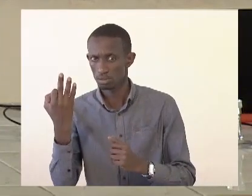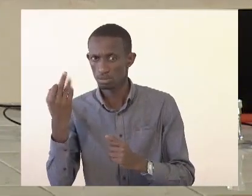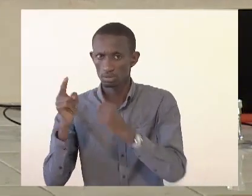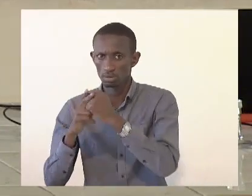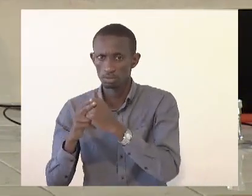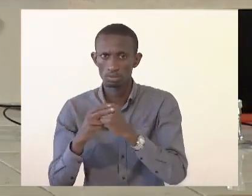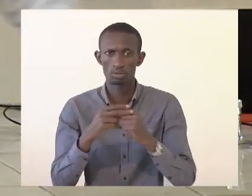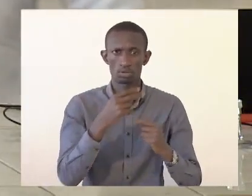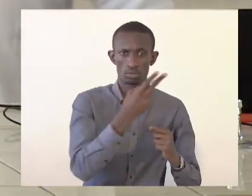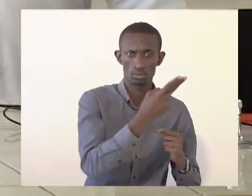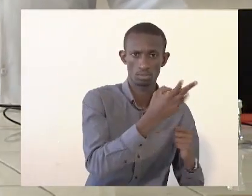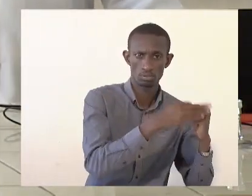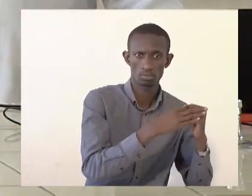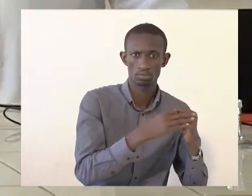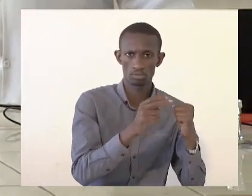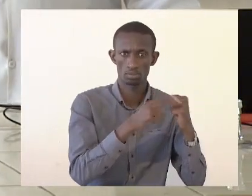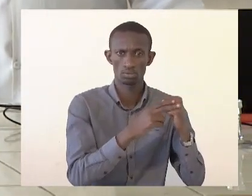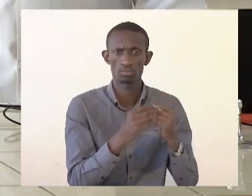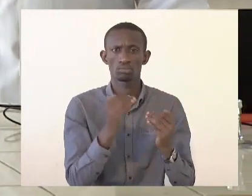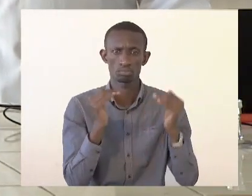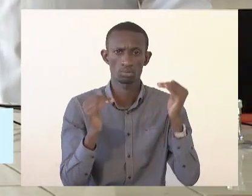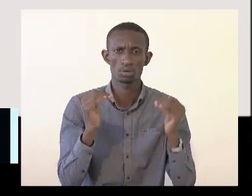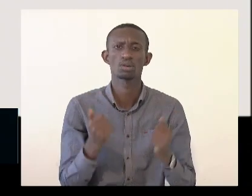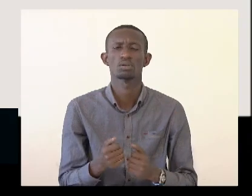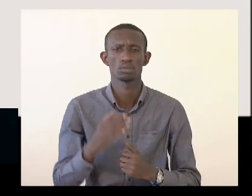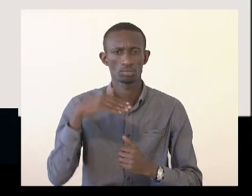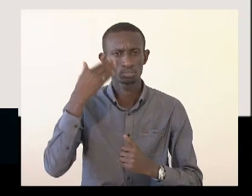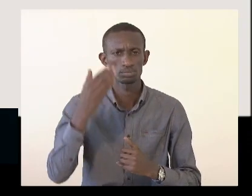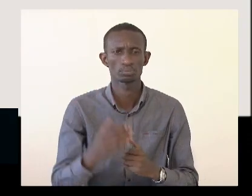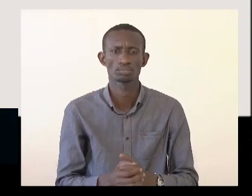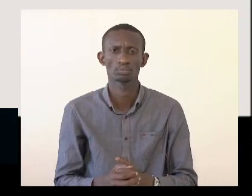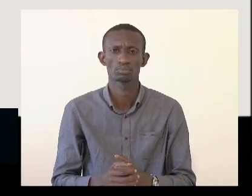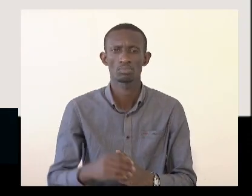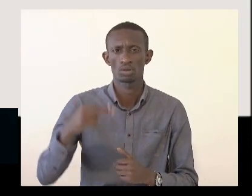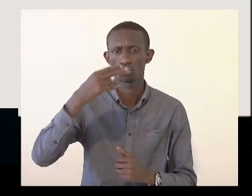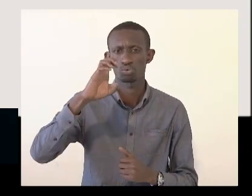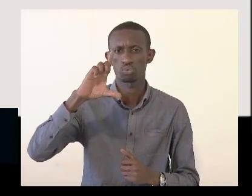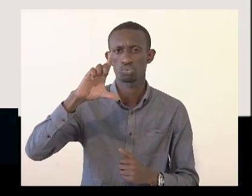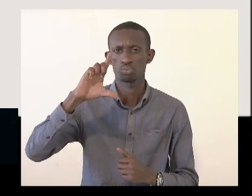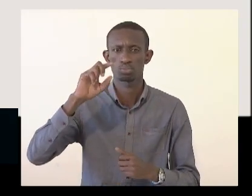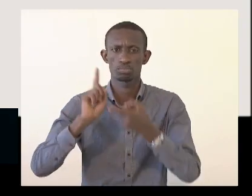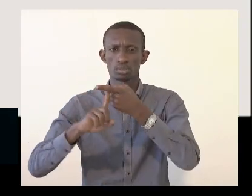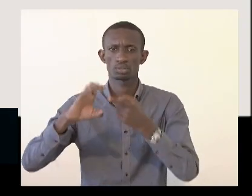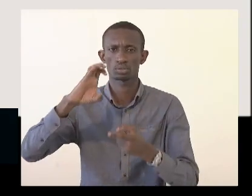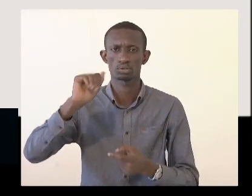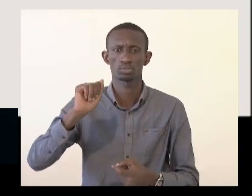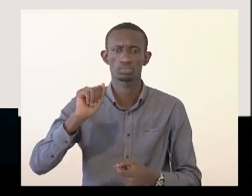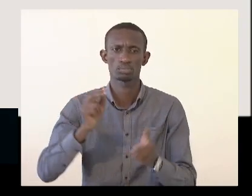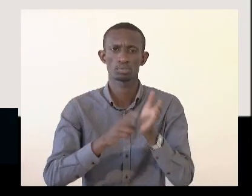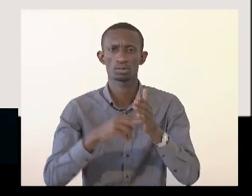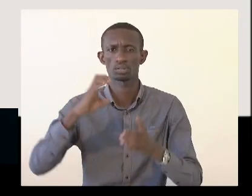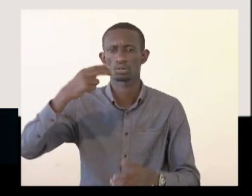Balanced. And we go to the next. We have hydrochloric acid reacting with calcium hydrogen